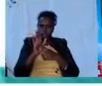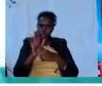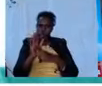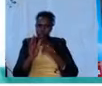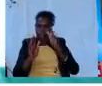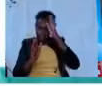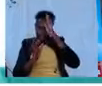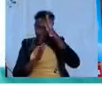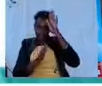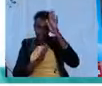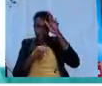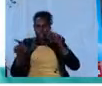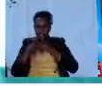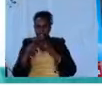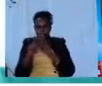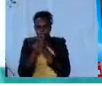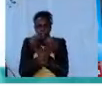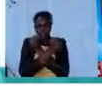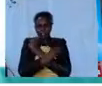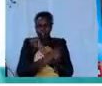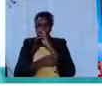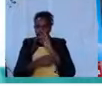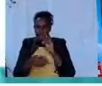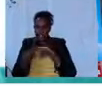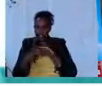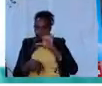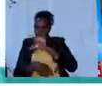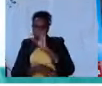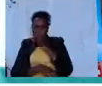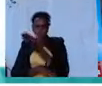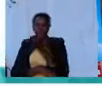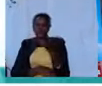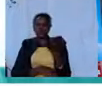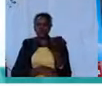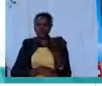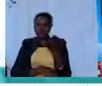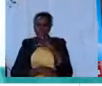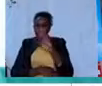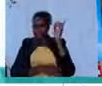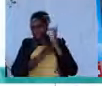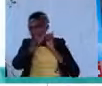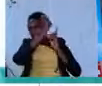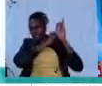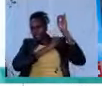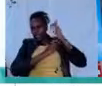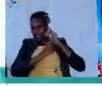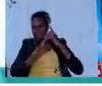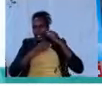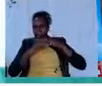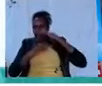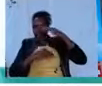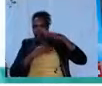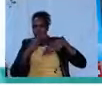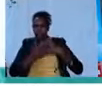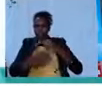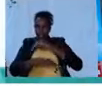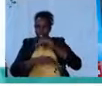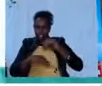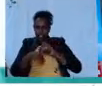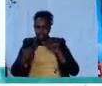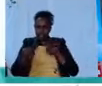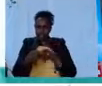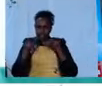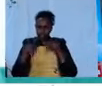forefathers and loved them, and he chose you, their descendants, above all the nations as it is